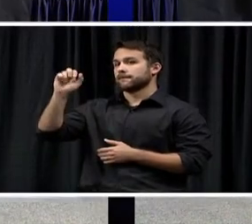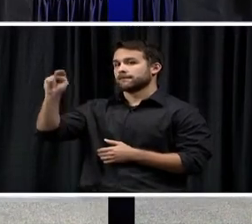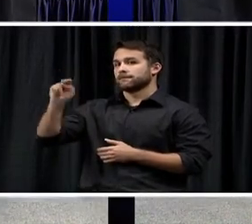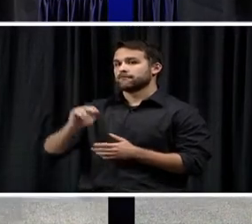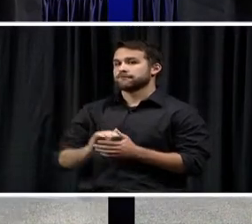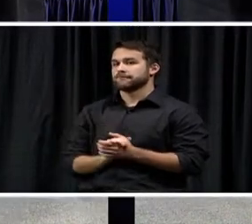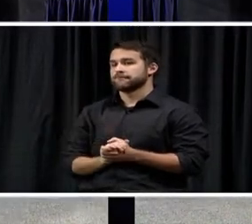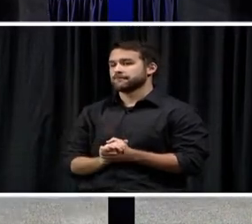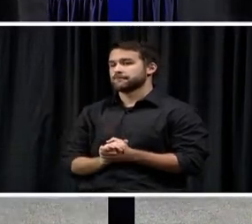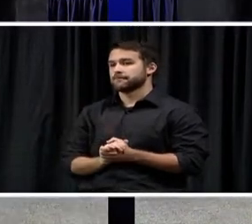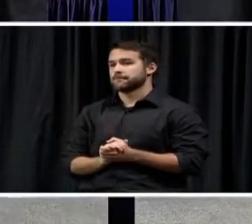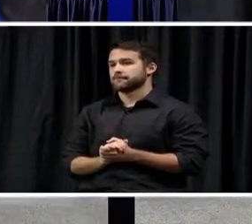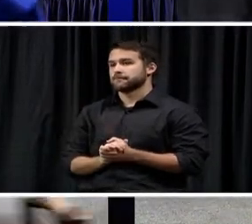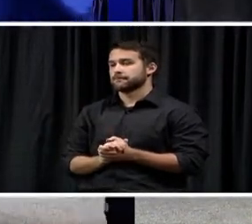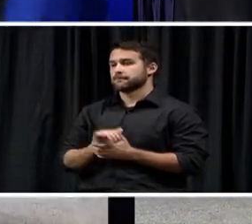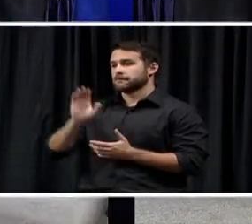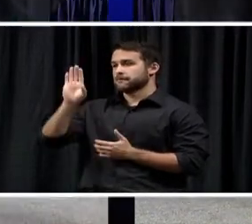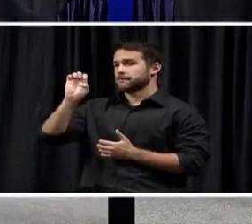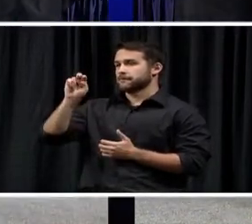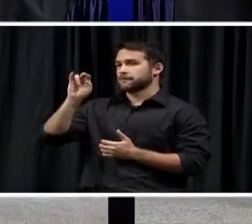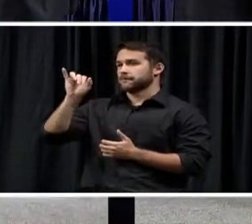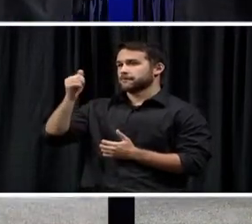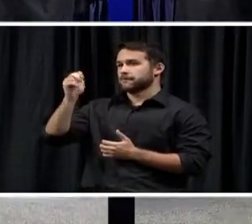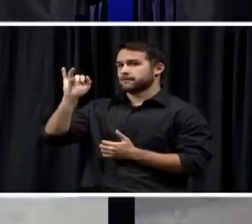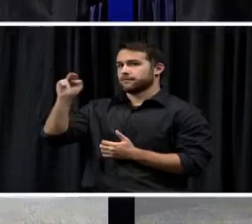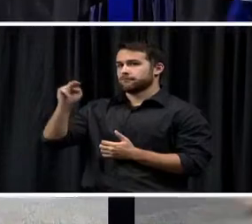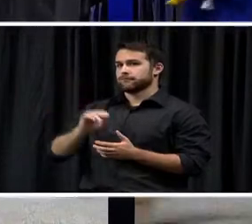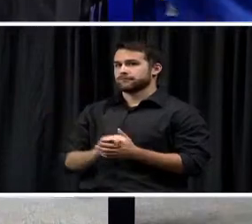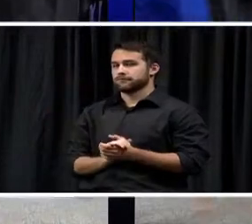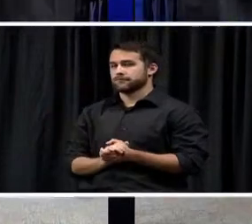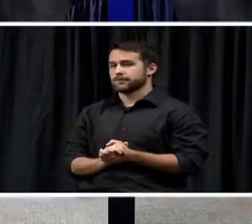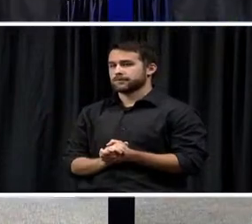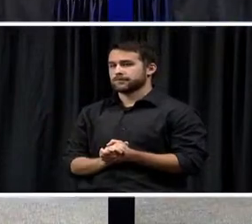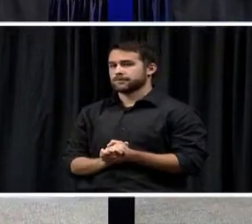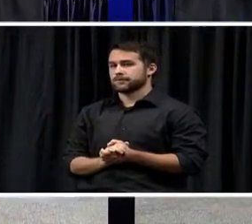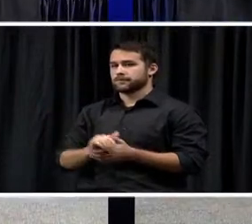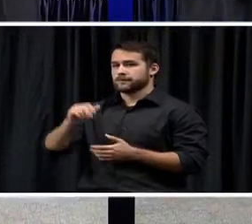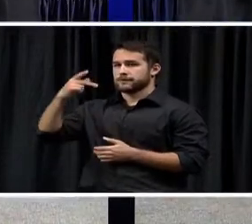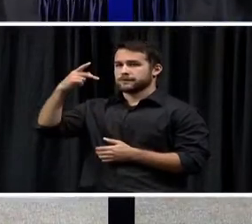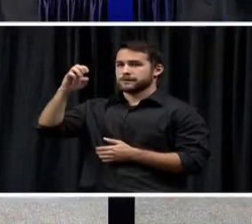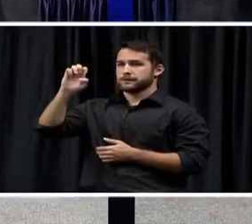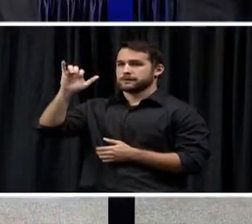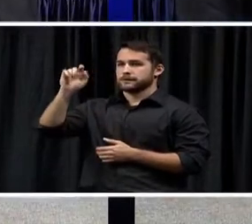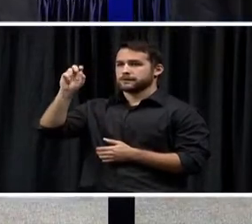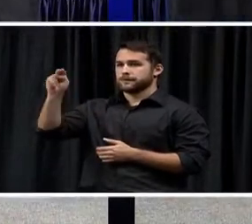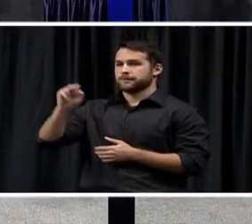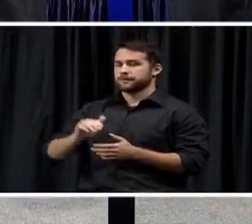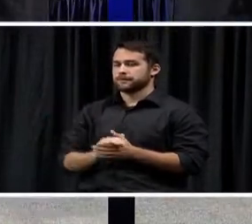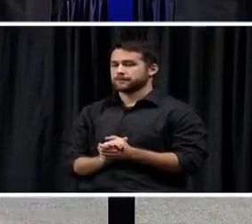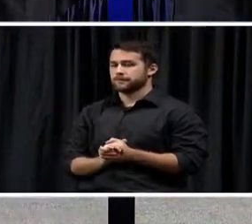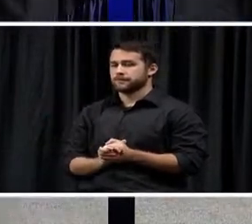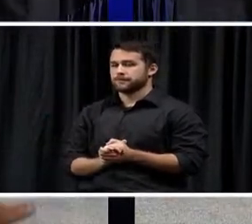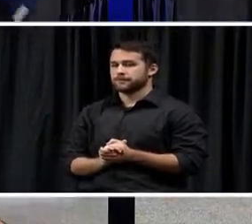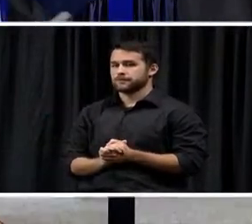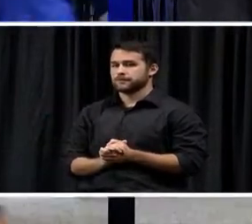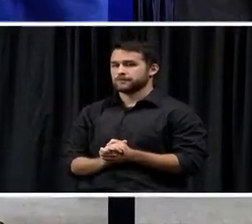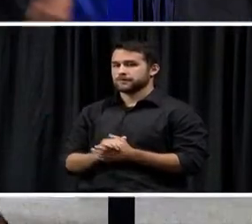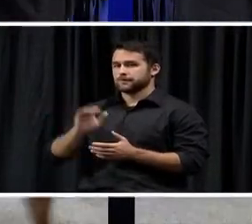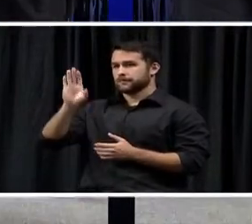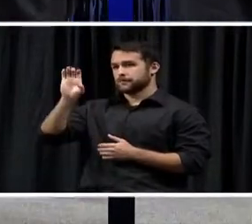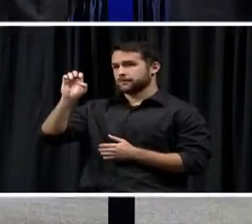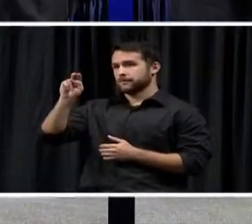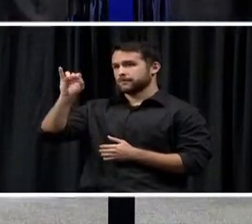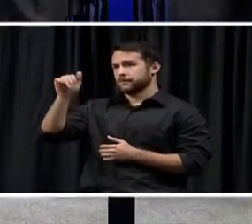Spivey. Benjamin Willoughby Swayze. Peyton Ann Stouffer.